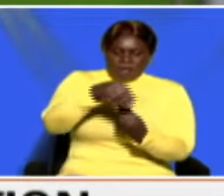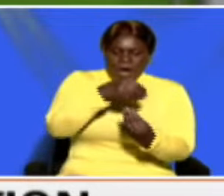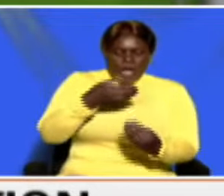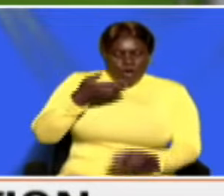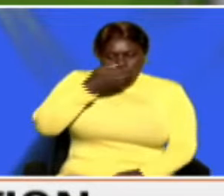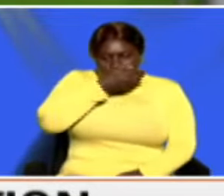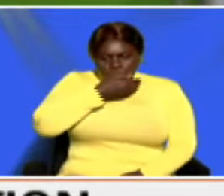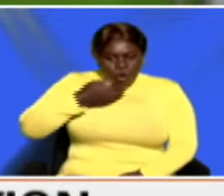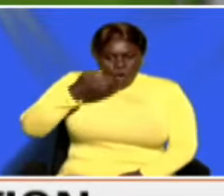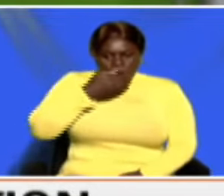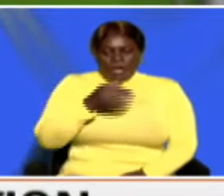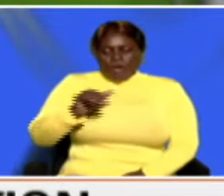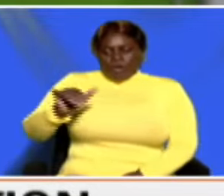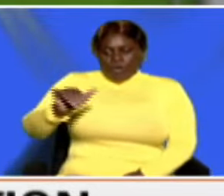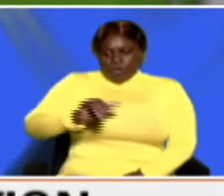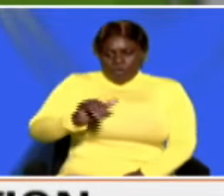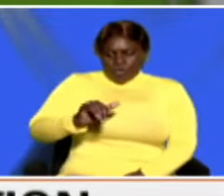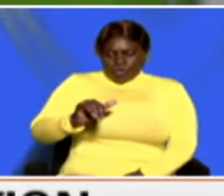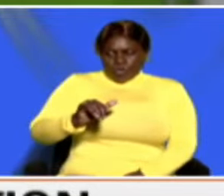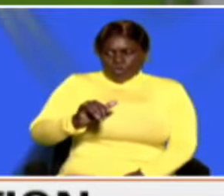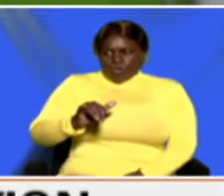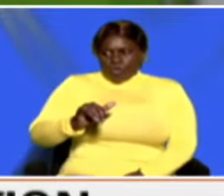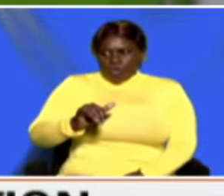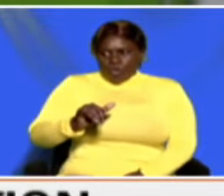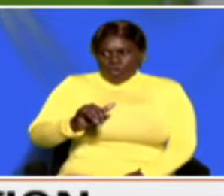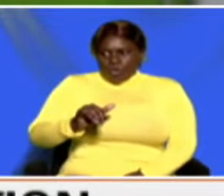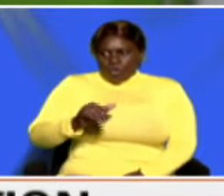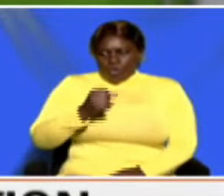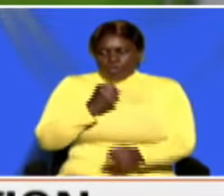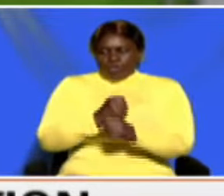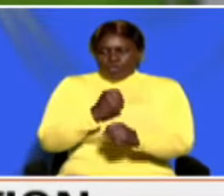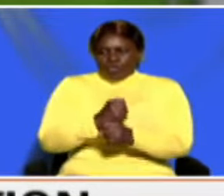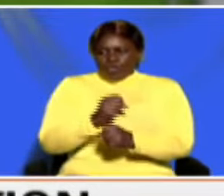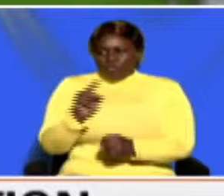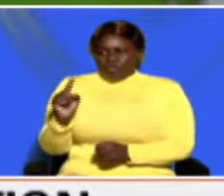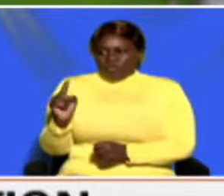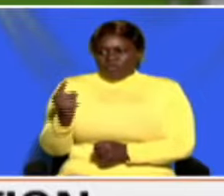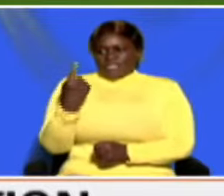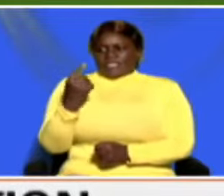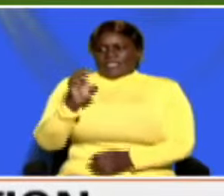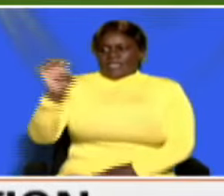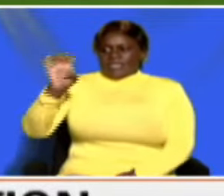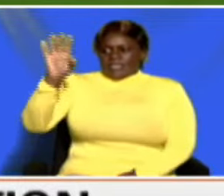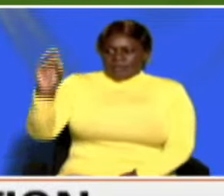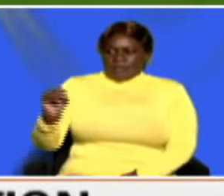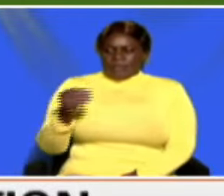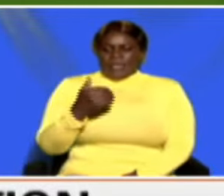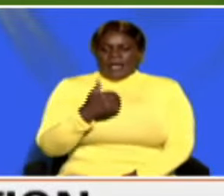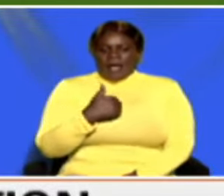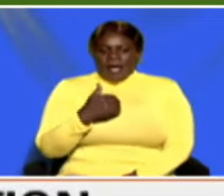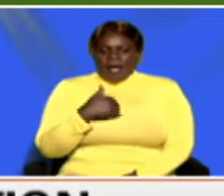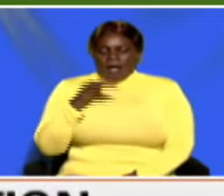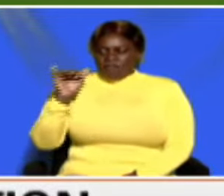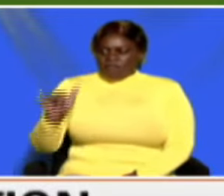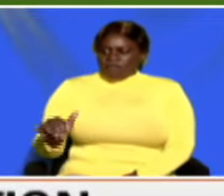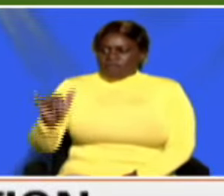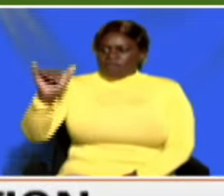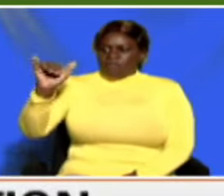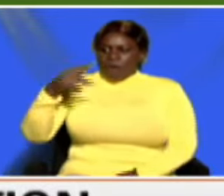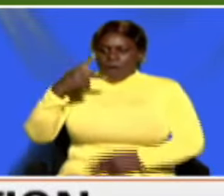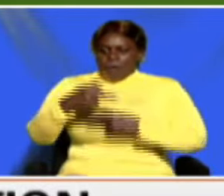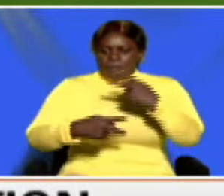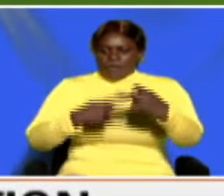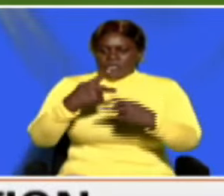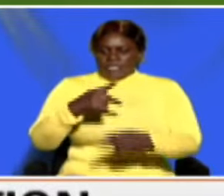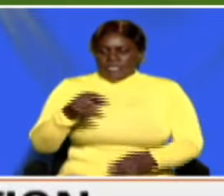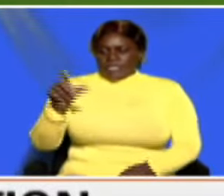oil, as well as do guacamole, which will be the first in East Africa. If we have those export processing zones